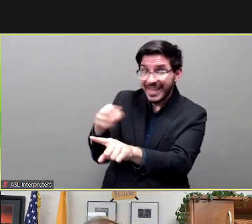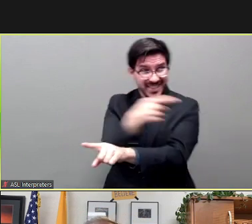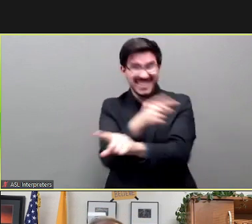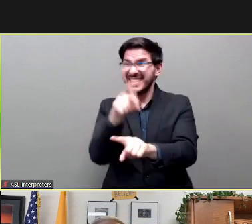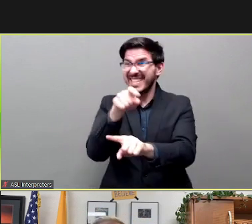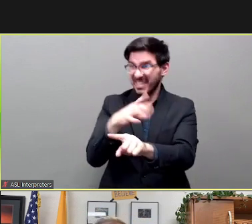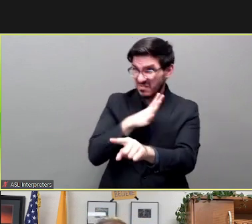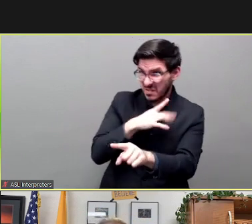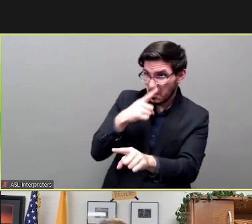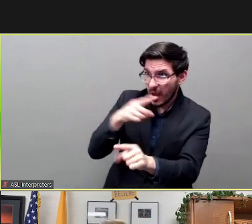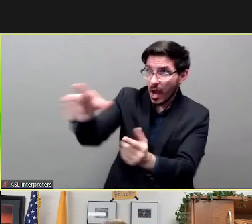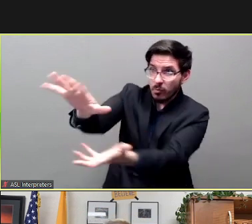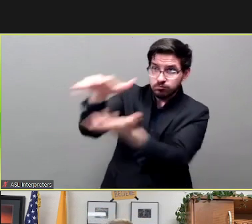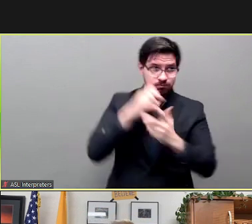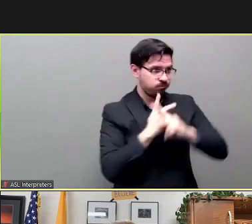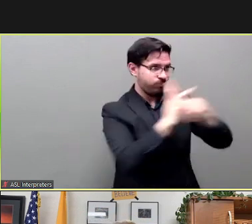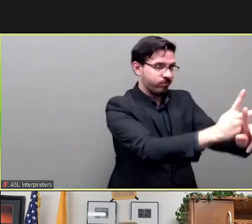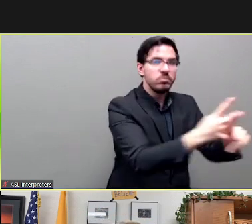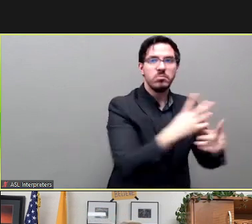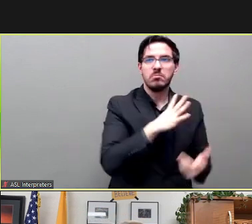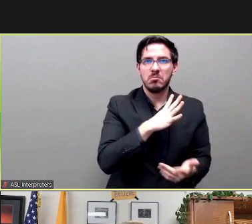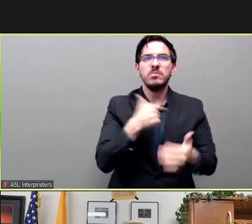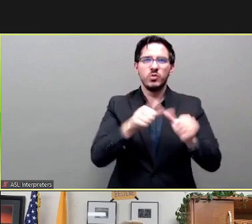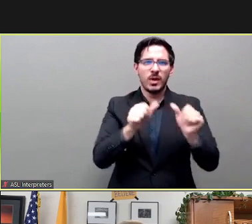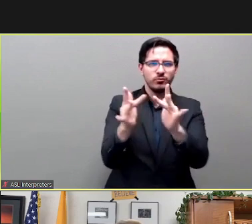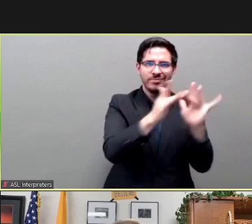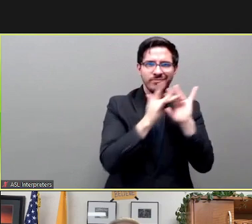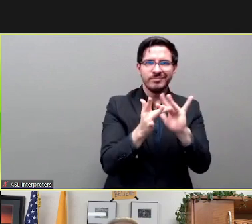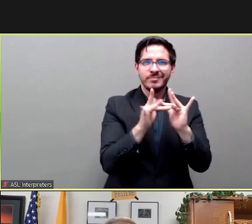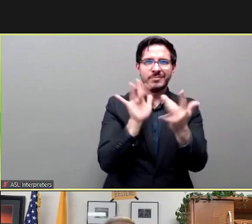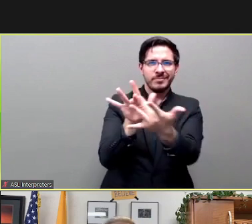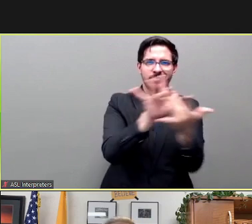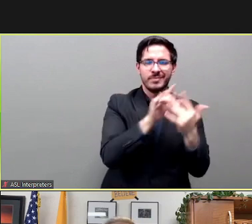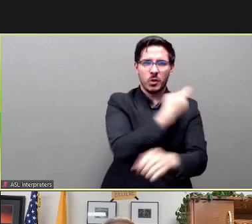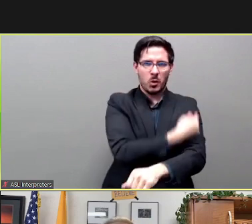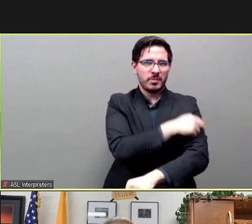that at the present time. Next slide, please.